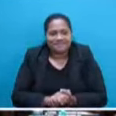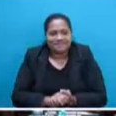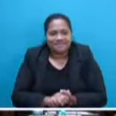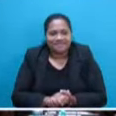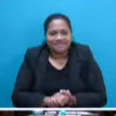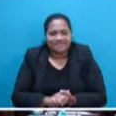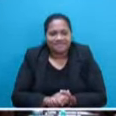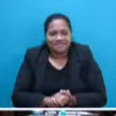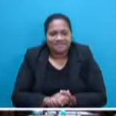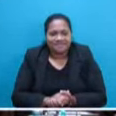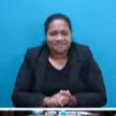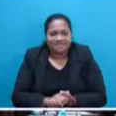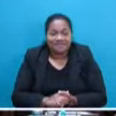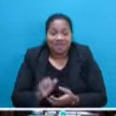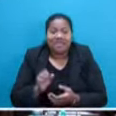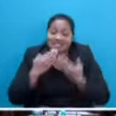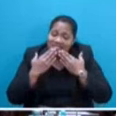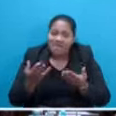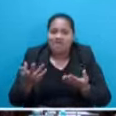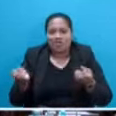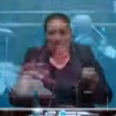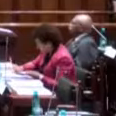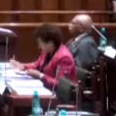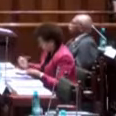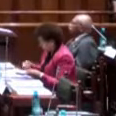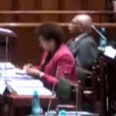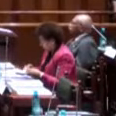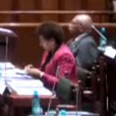his contribution to the debate. Honourable members, before